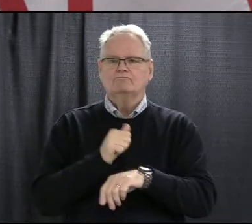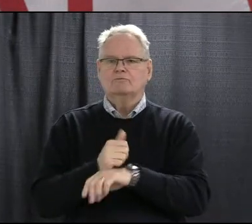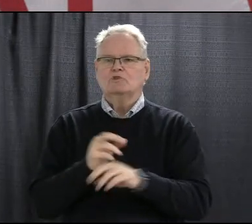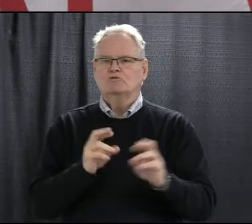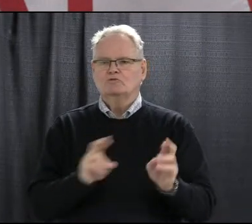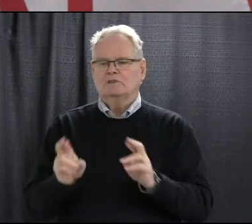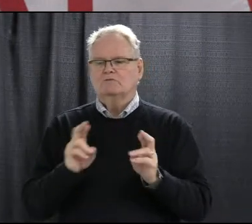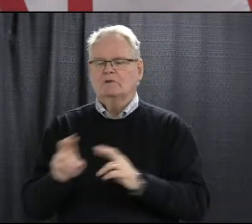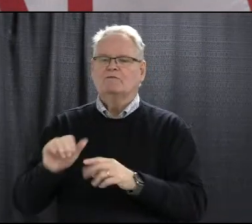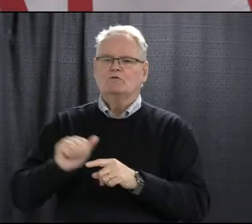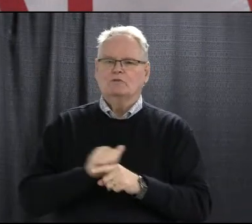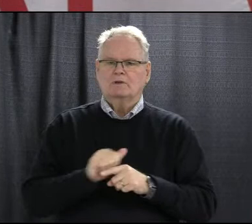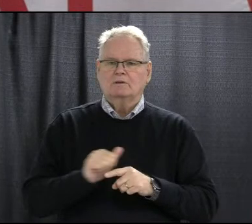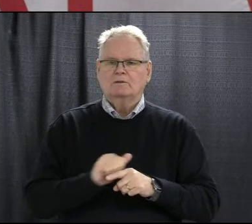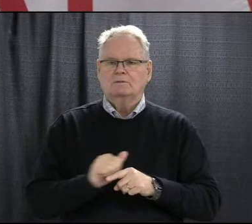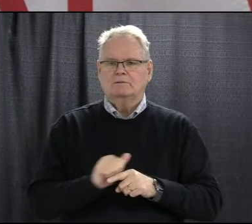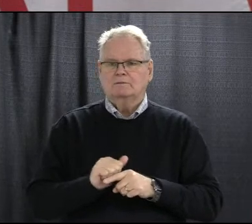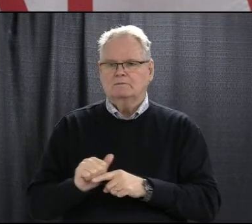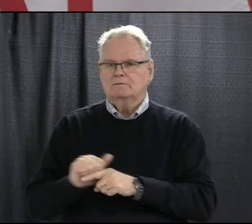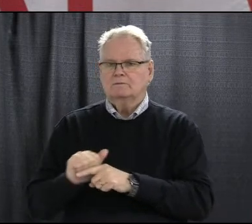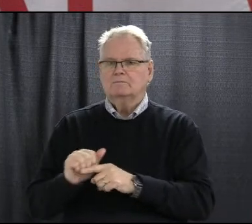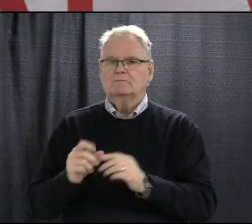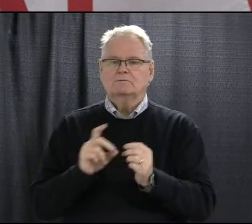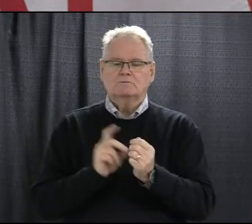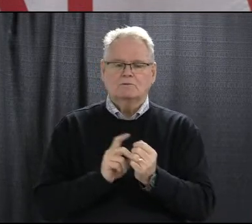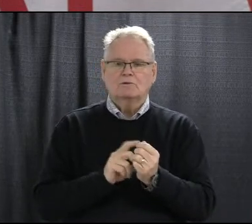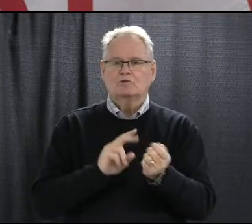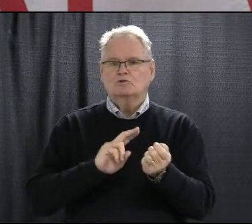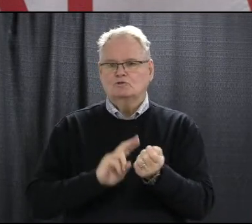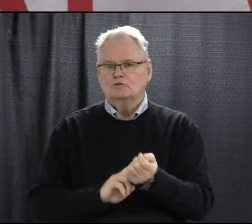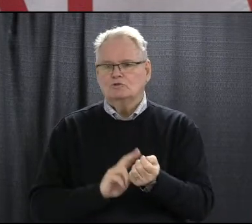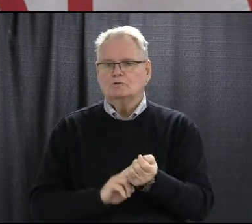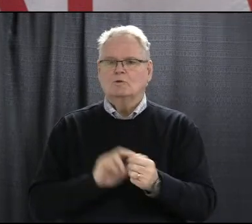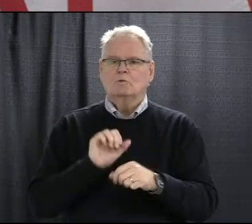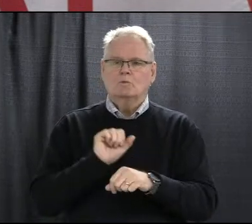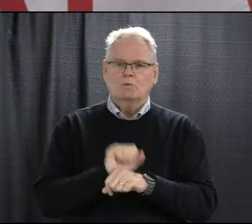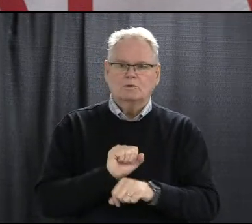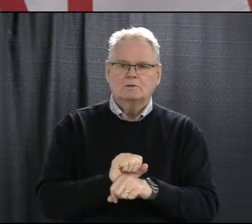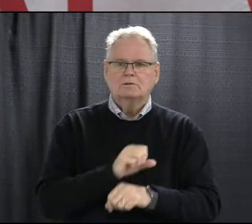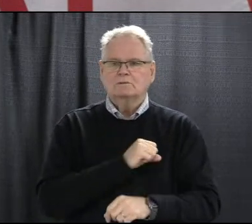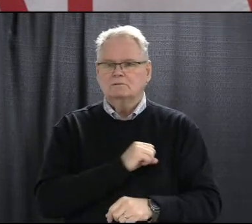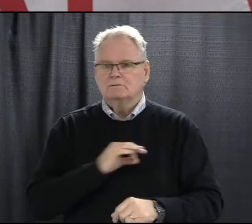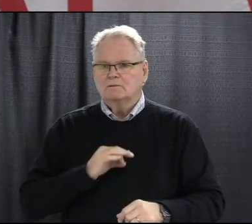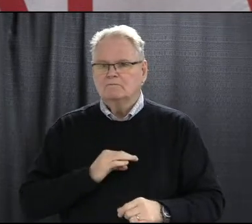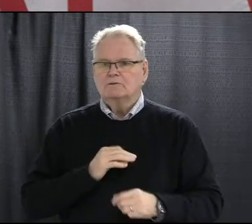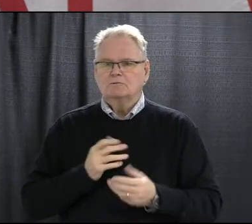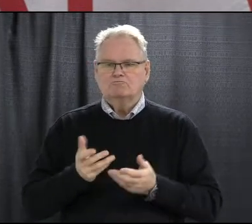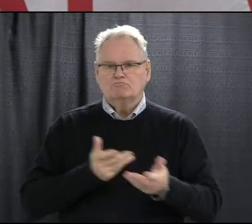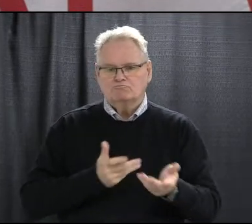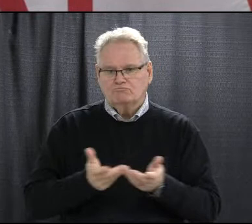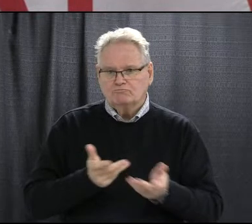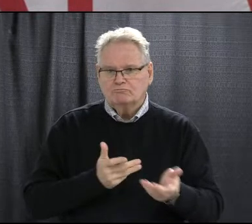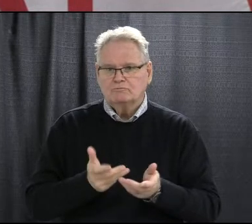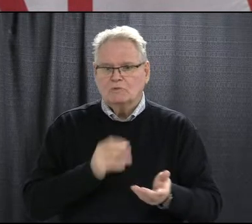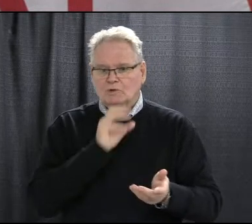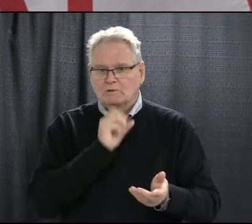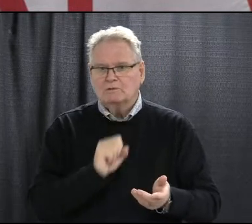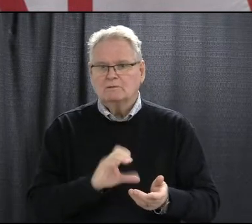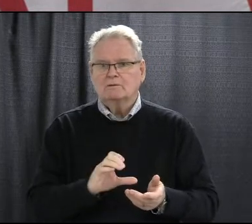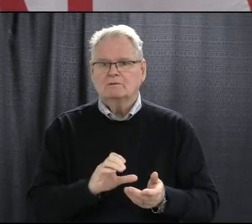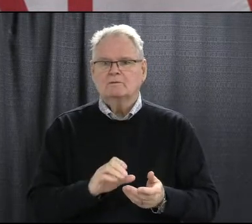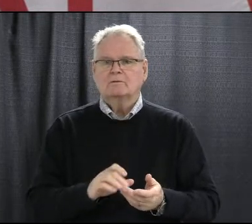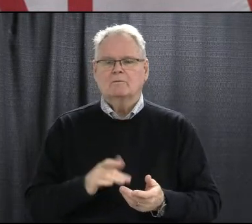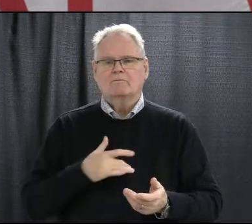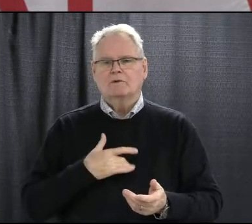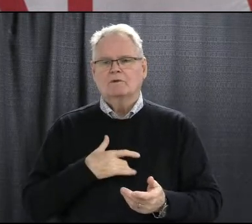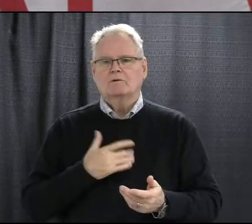staff working in acute care and senior-friendly emergency departments and centres of excellence are properly